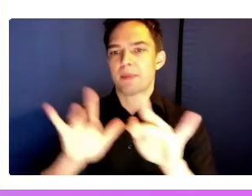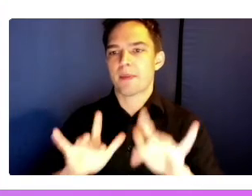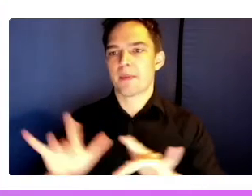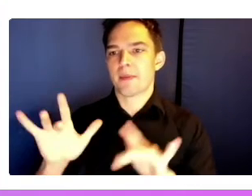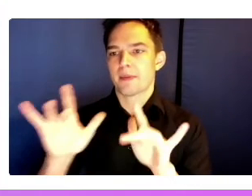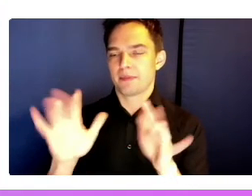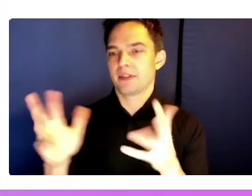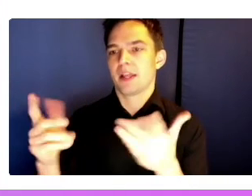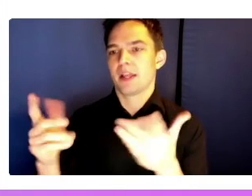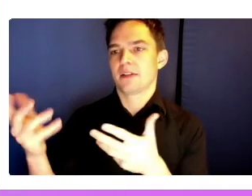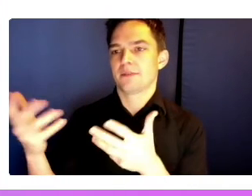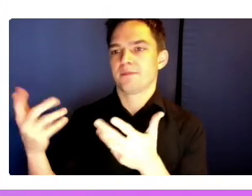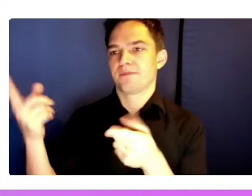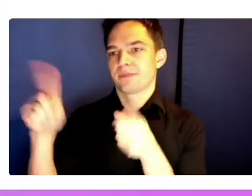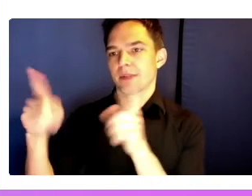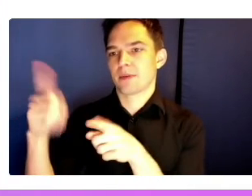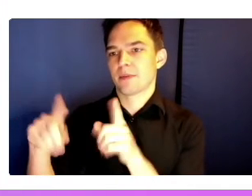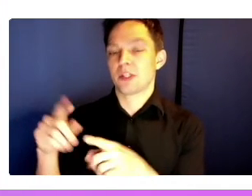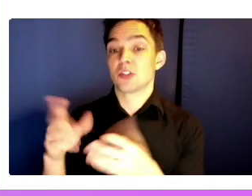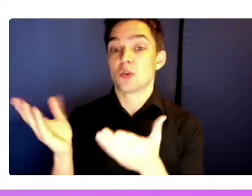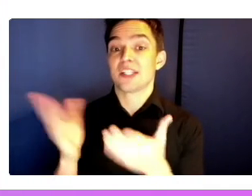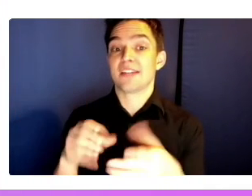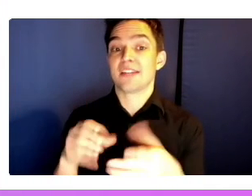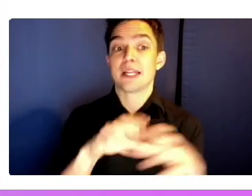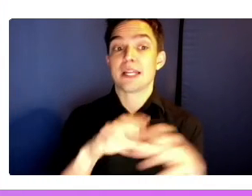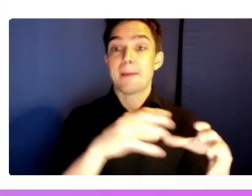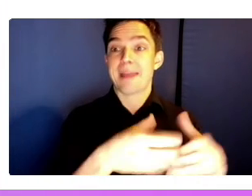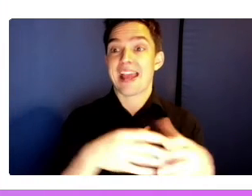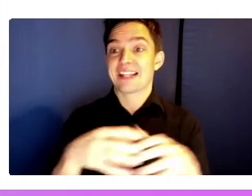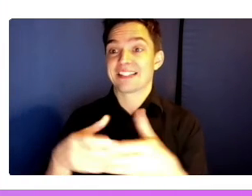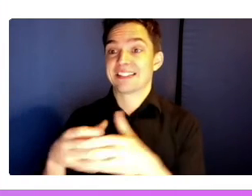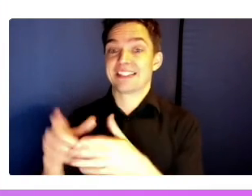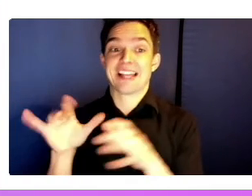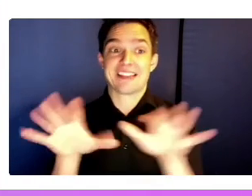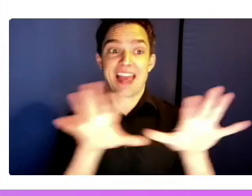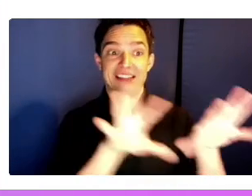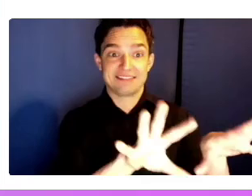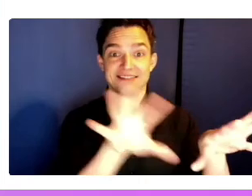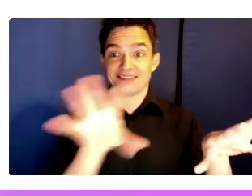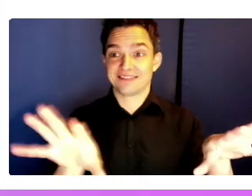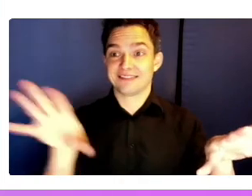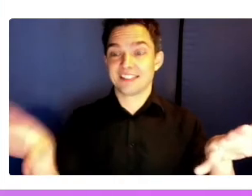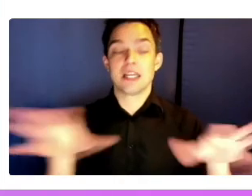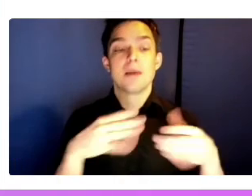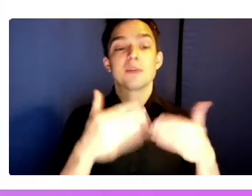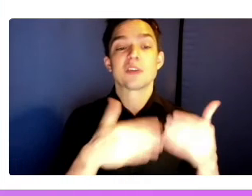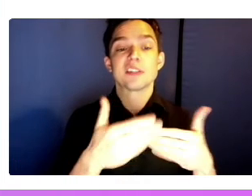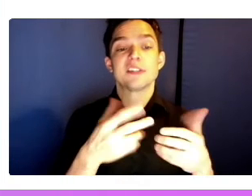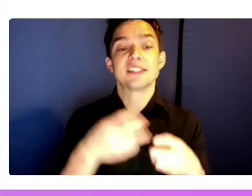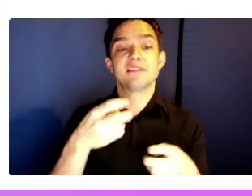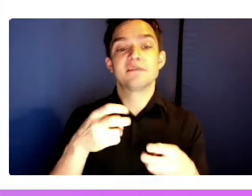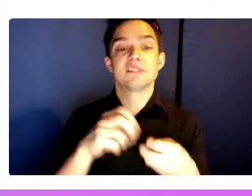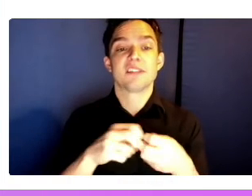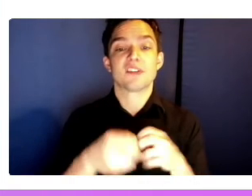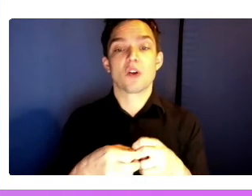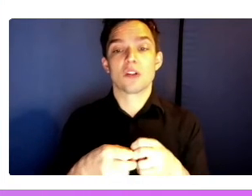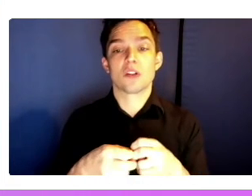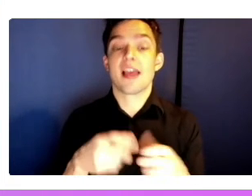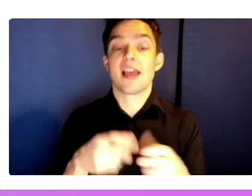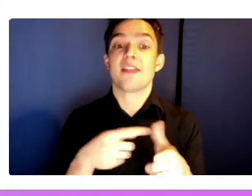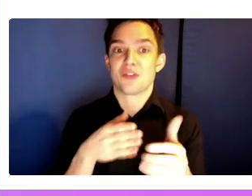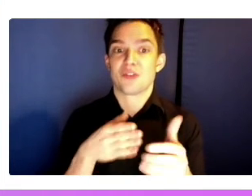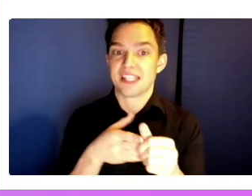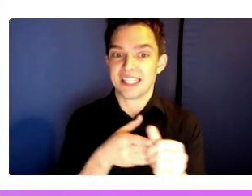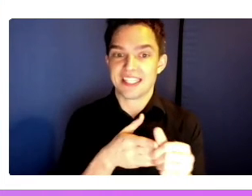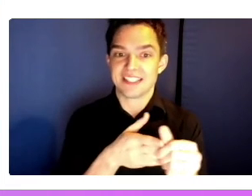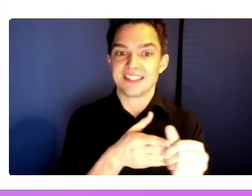So deliver these in packs like this, maybe progressively difficult packs, and you can lead people along